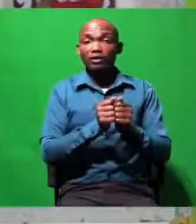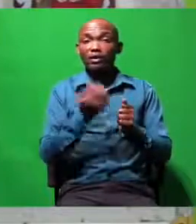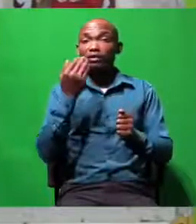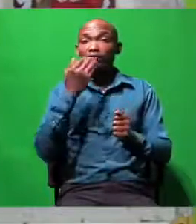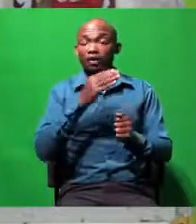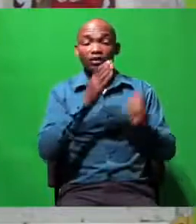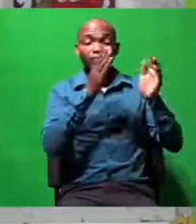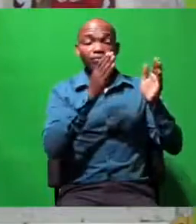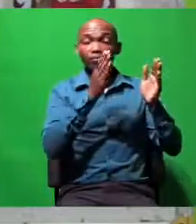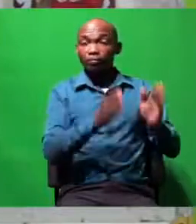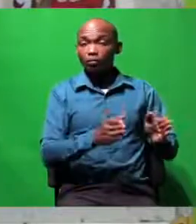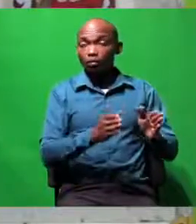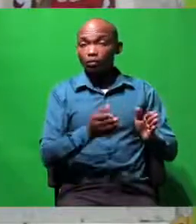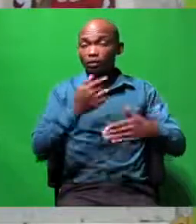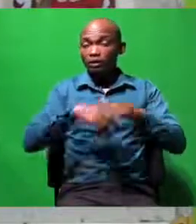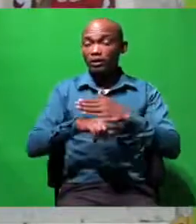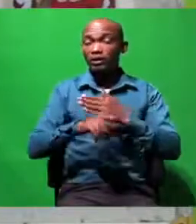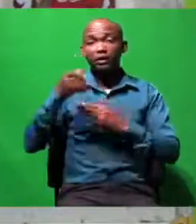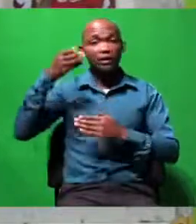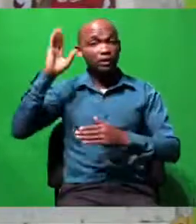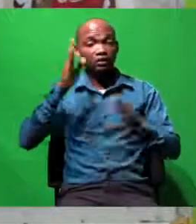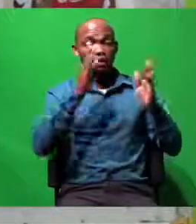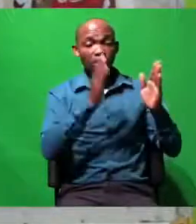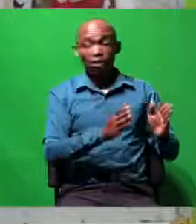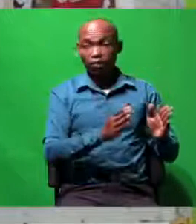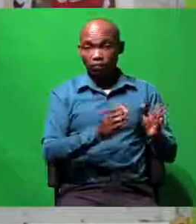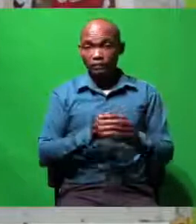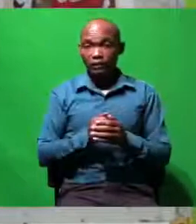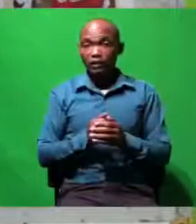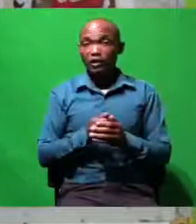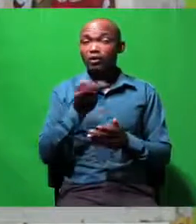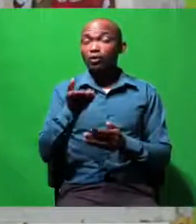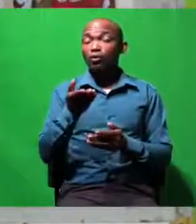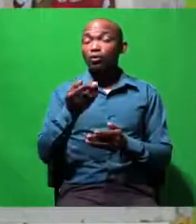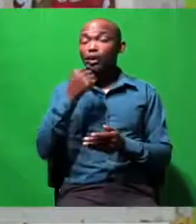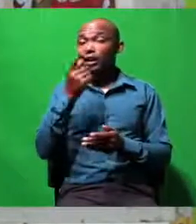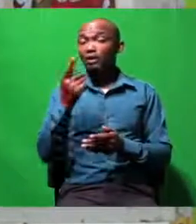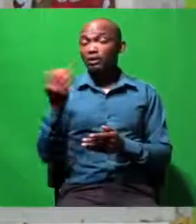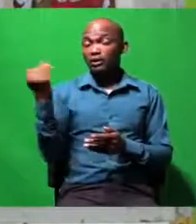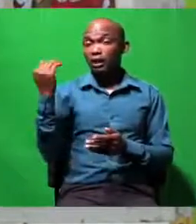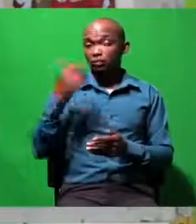you express yourself? Can you tell me any role of the central government? I hope you know